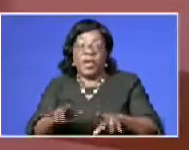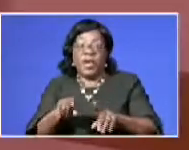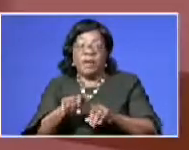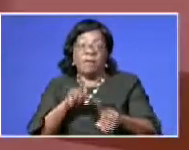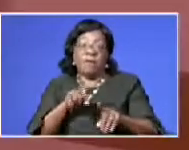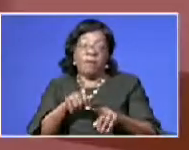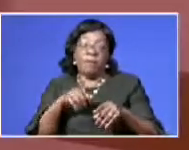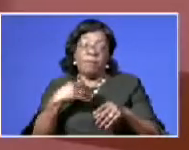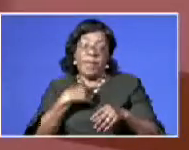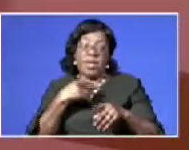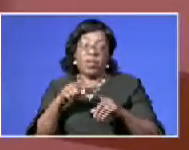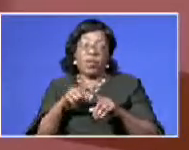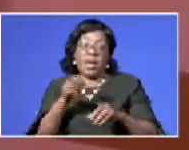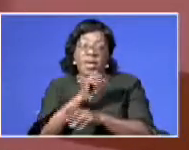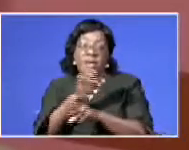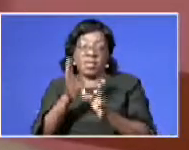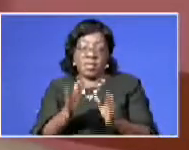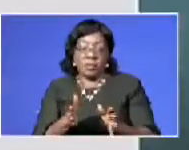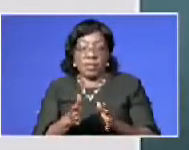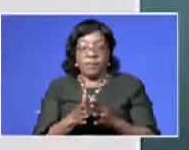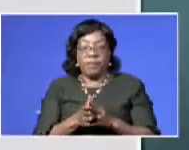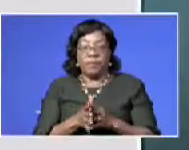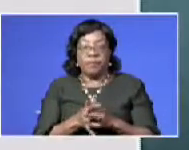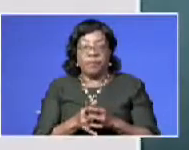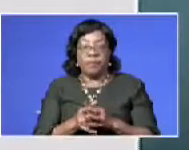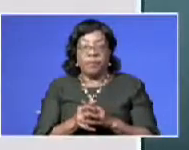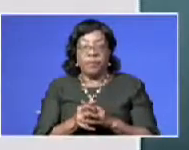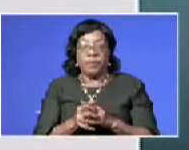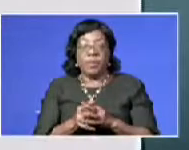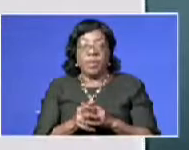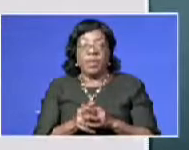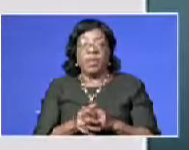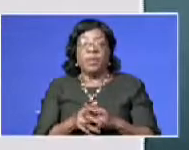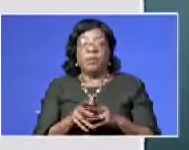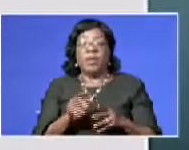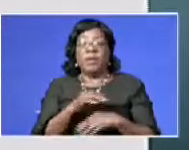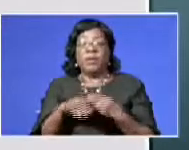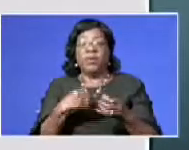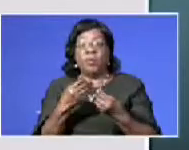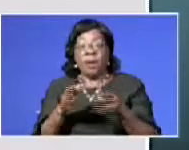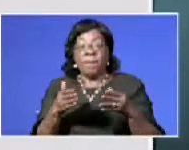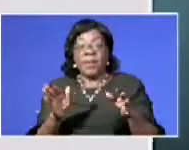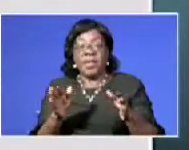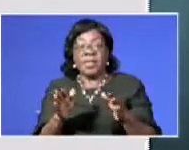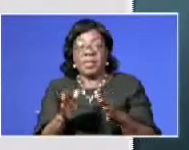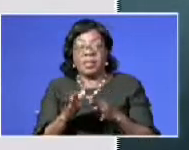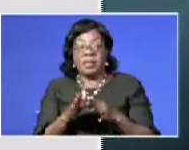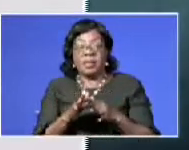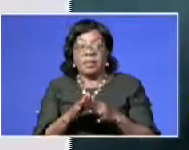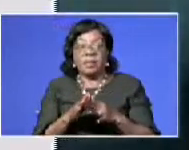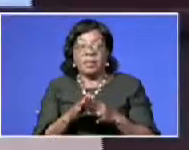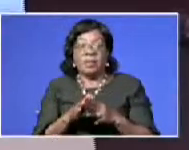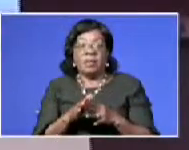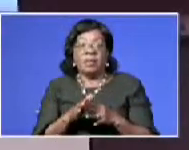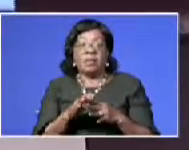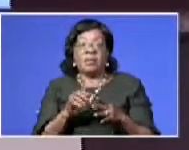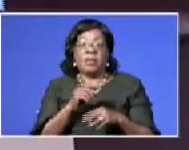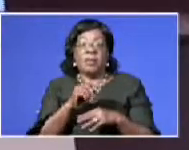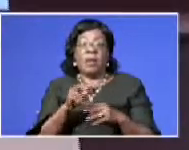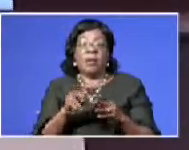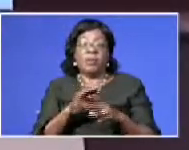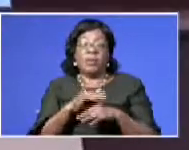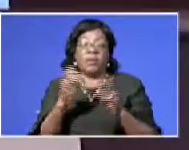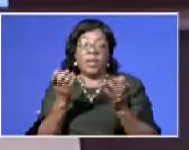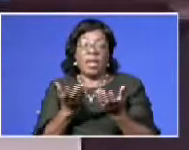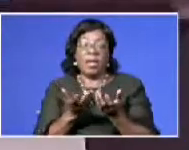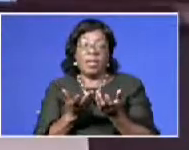customer. This course is a certification that you had to complete for health and safety measurements in the salon.